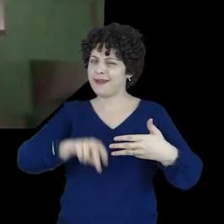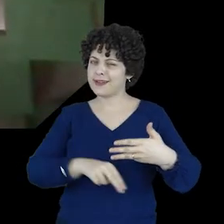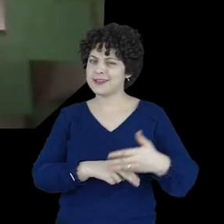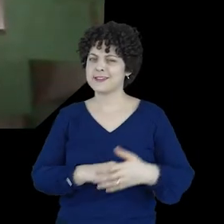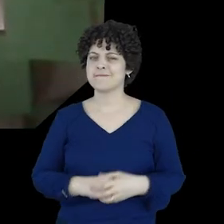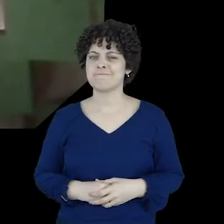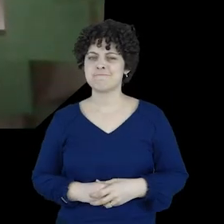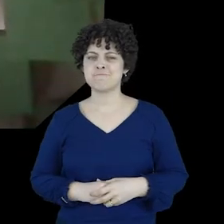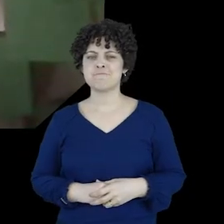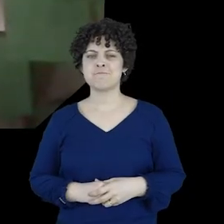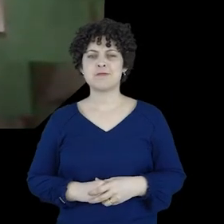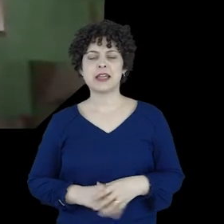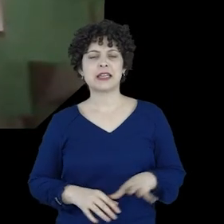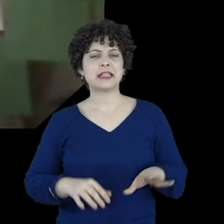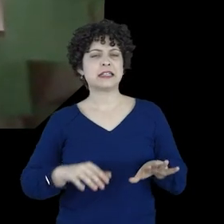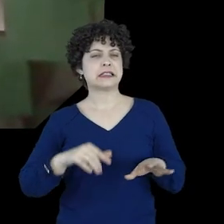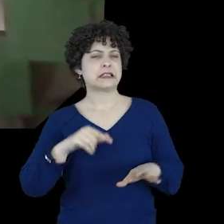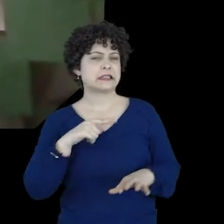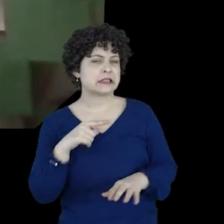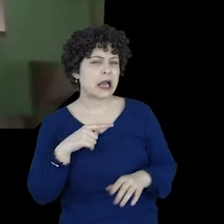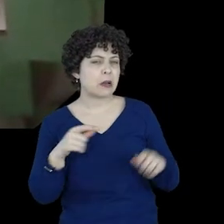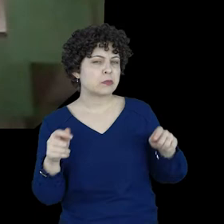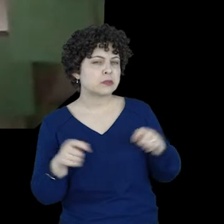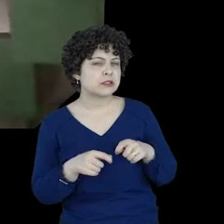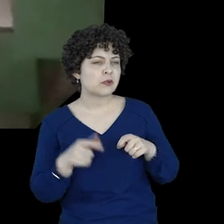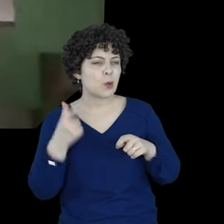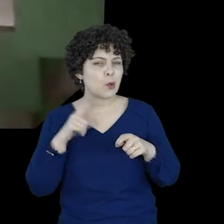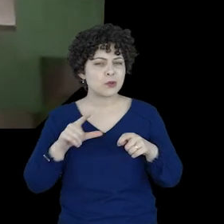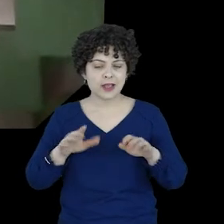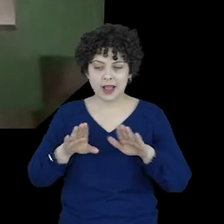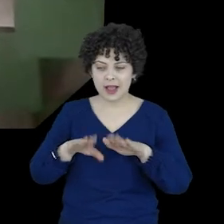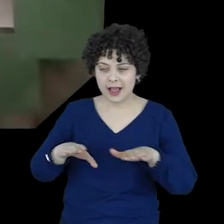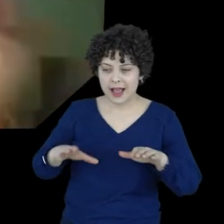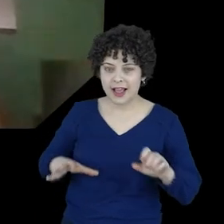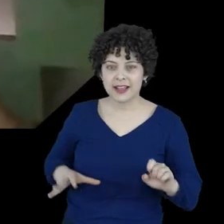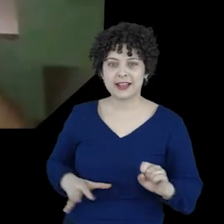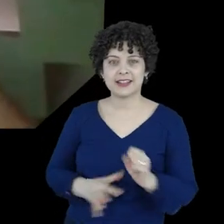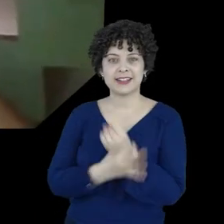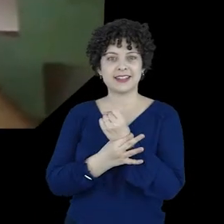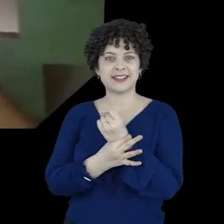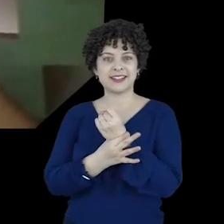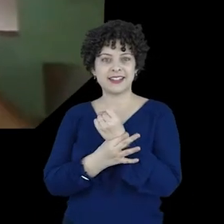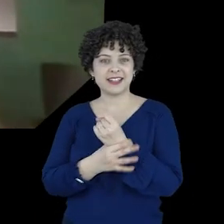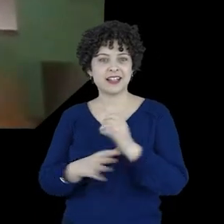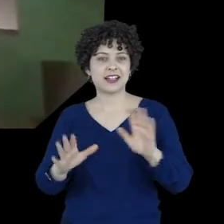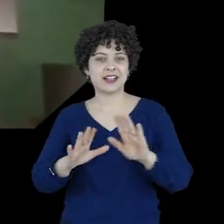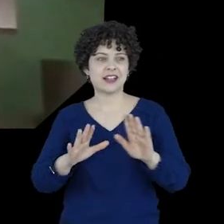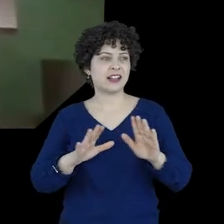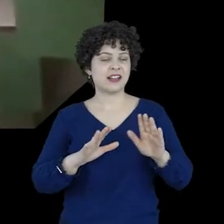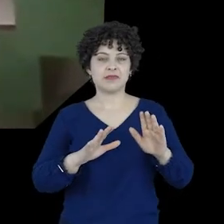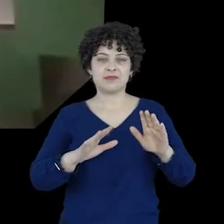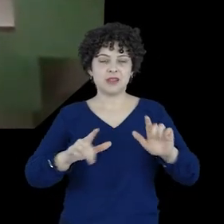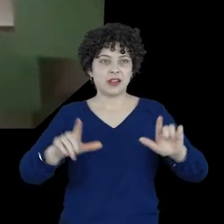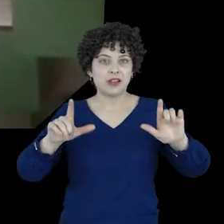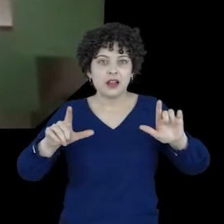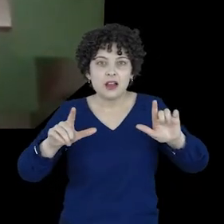a number of questions. Is there a way we can ensure that children don't